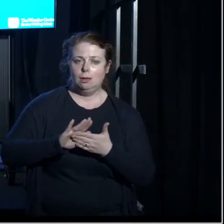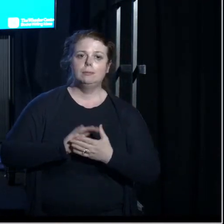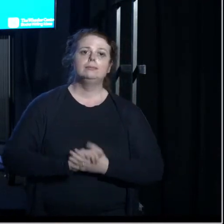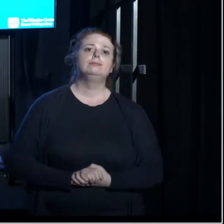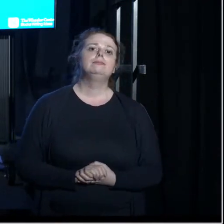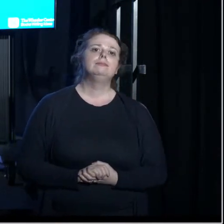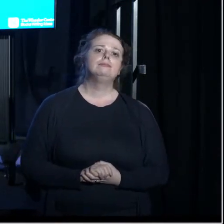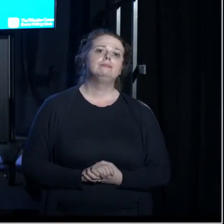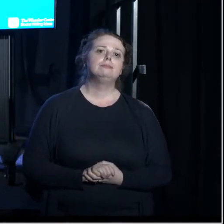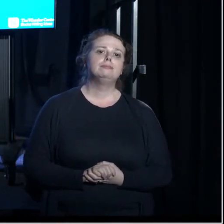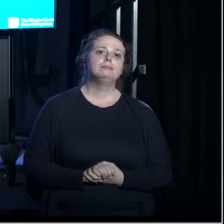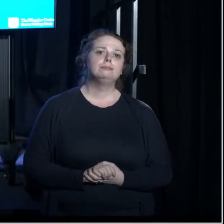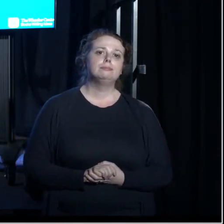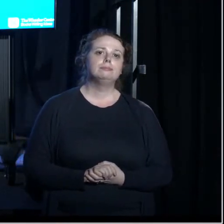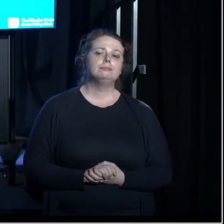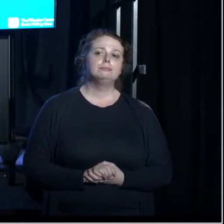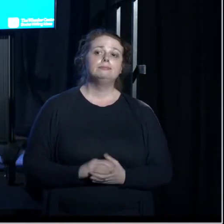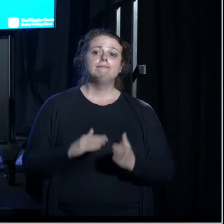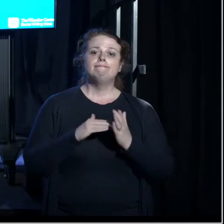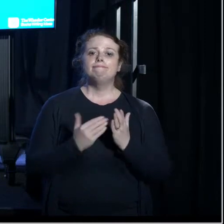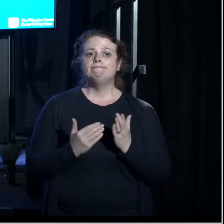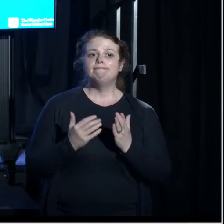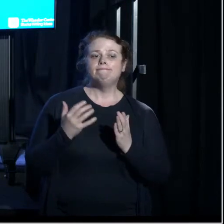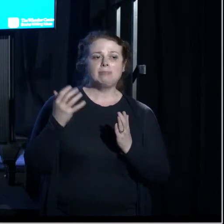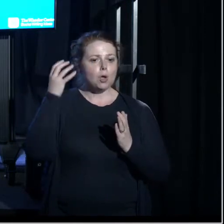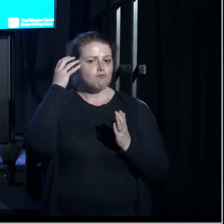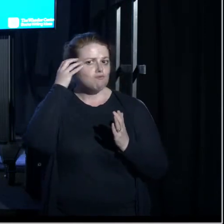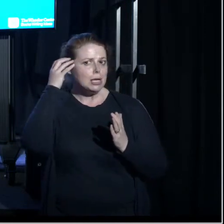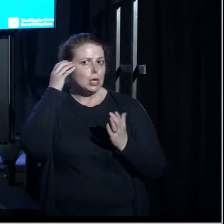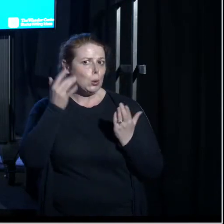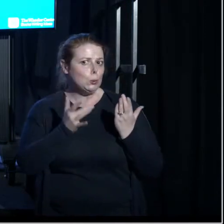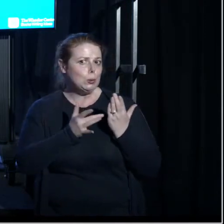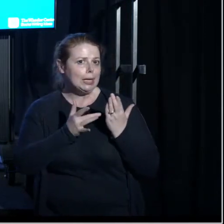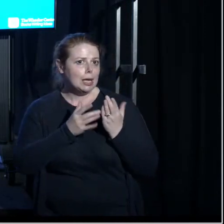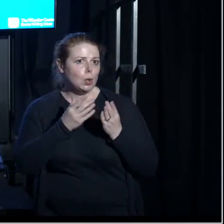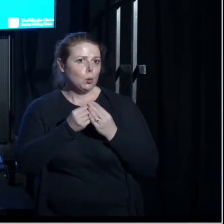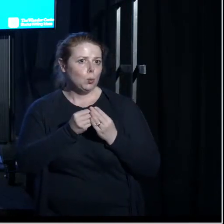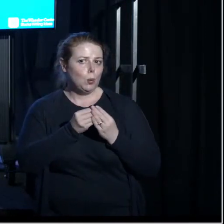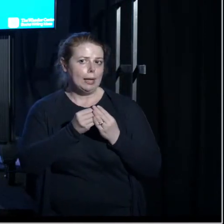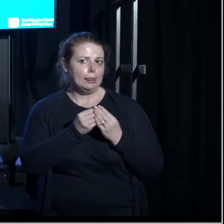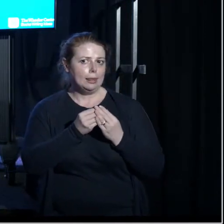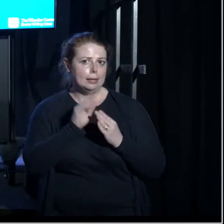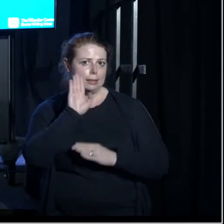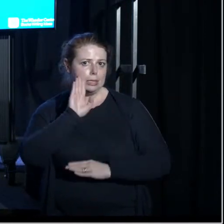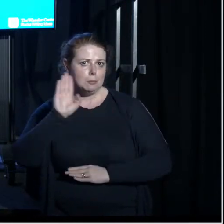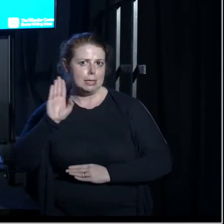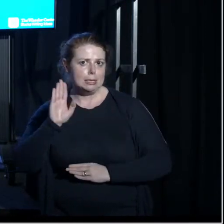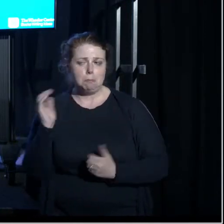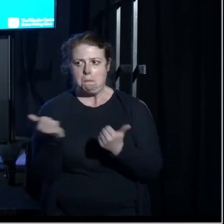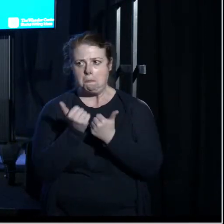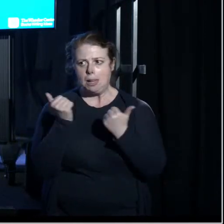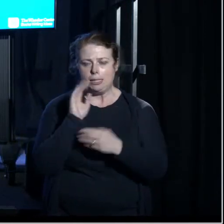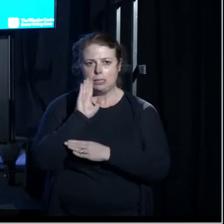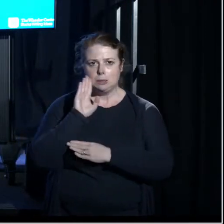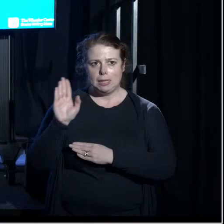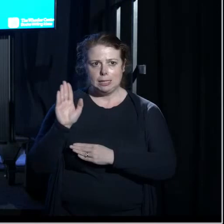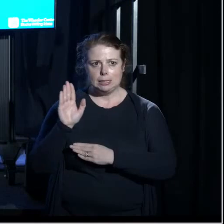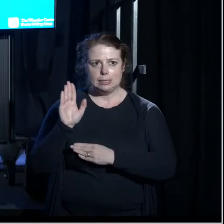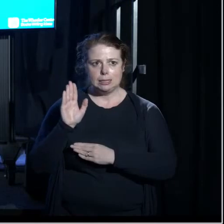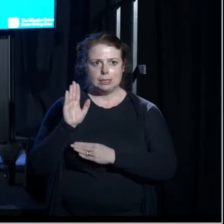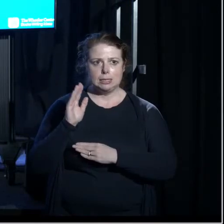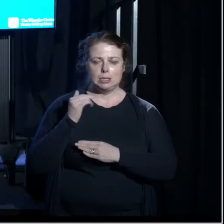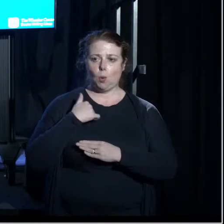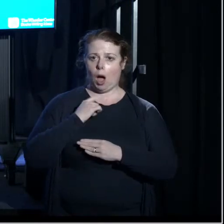So we're going to do a bit of a radio technique with the speakers tonight. There's a huge lineup of speakers. So I'm going to kind of